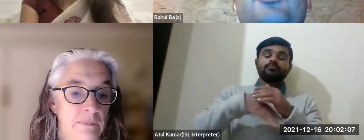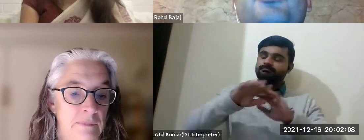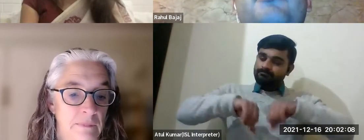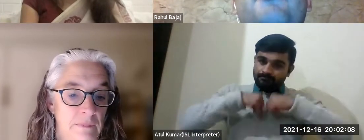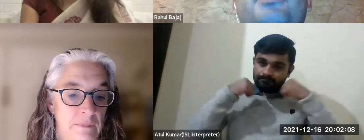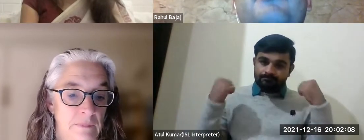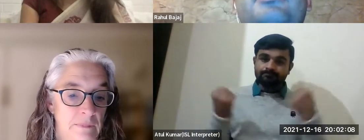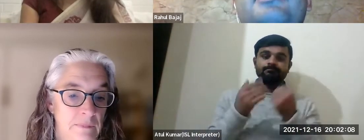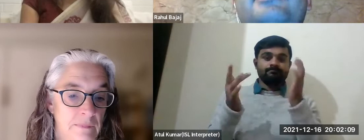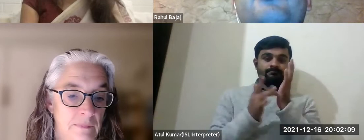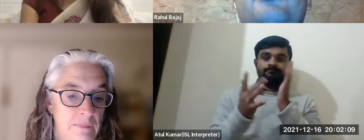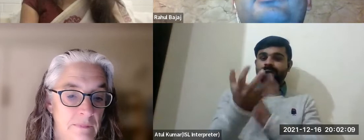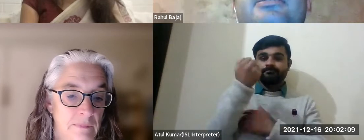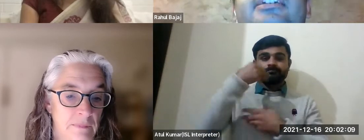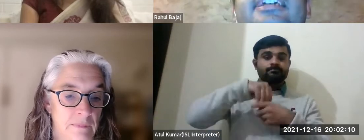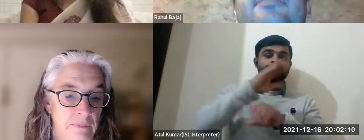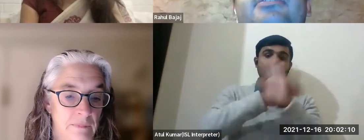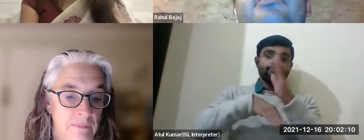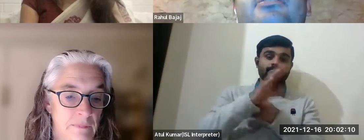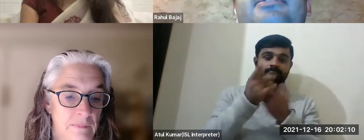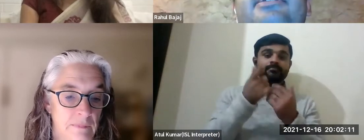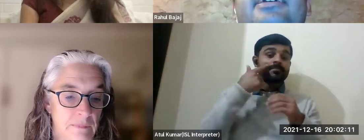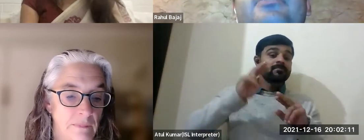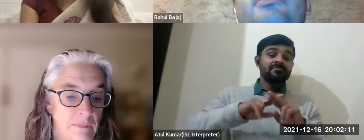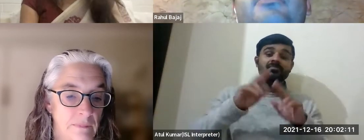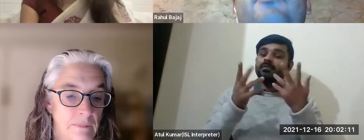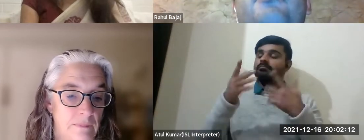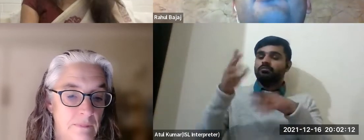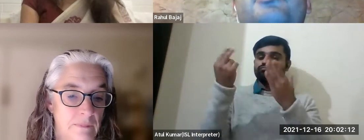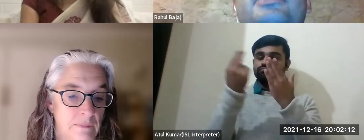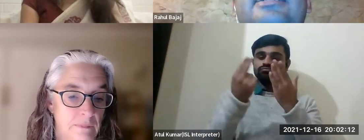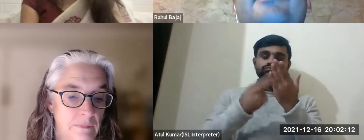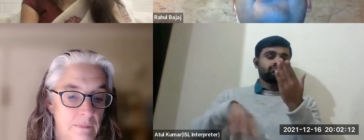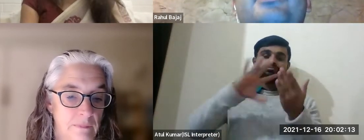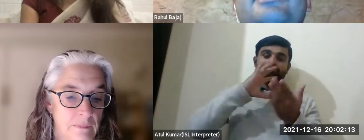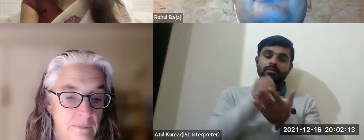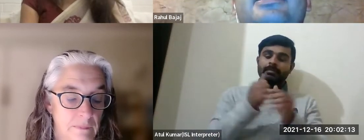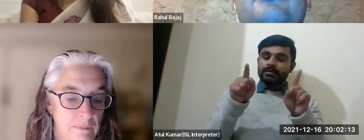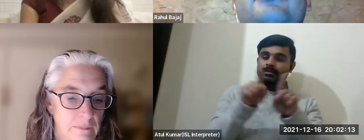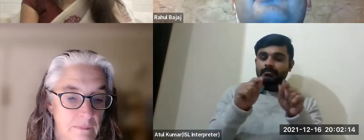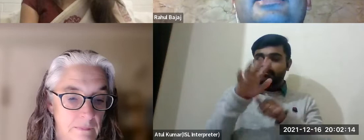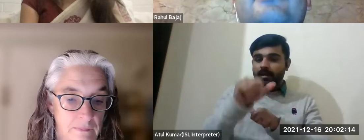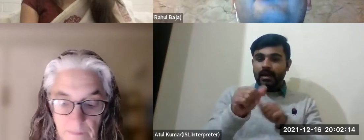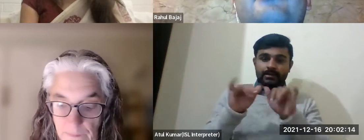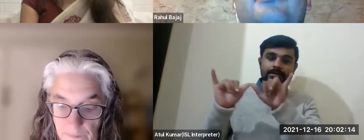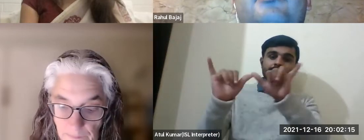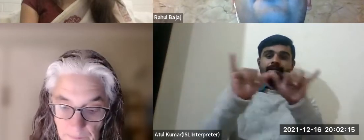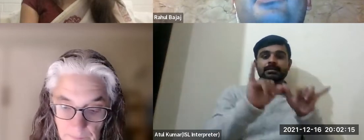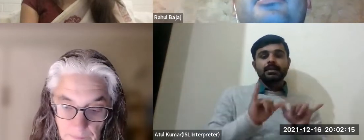great potential to empower the disabled, if it is not designed to conform to certain accessibility standards